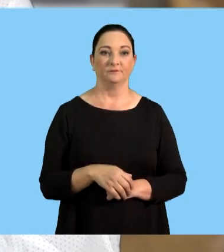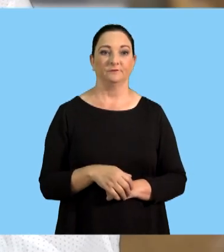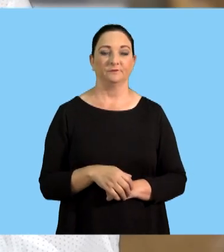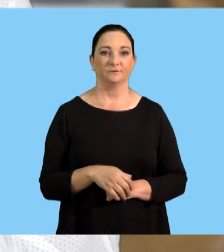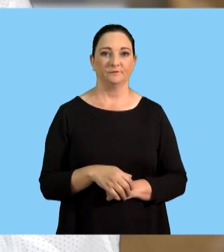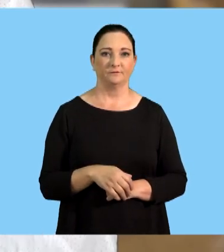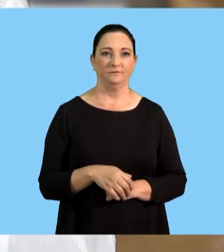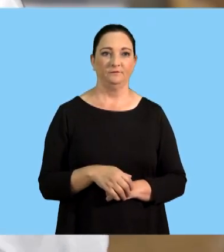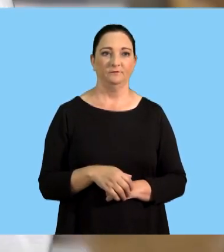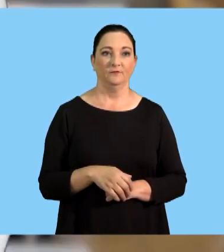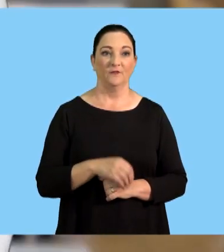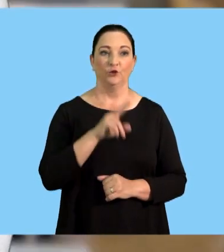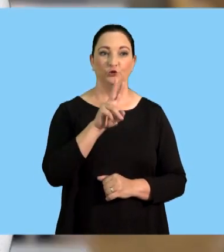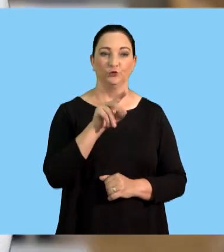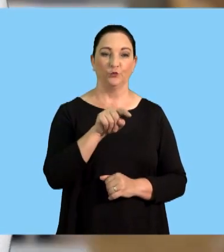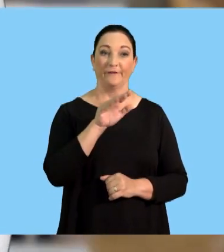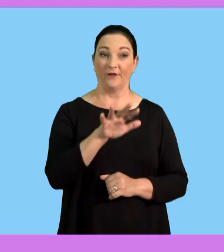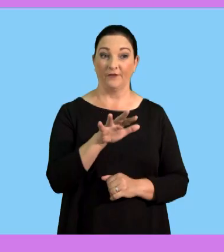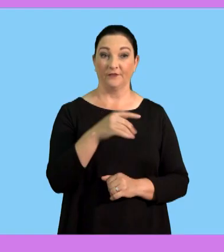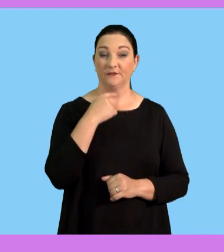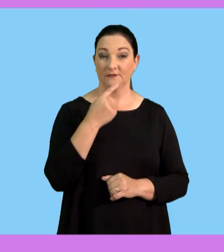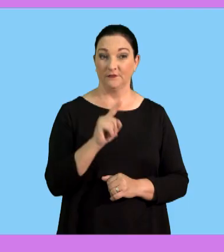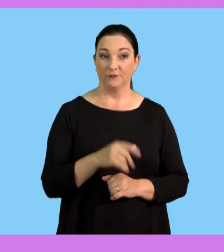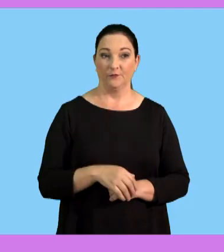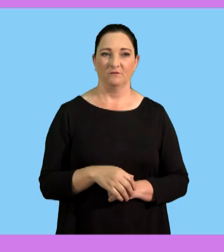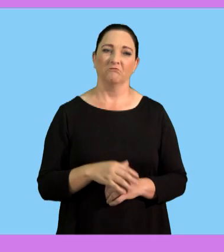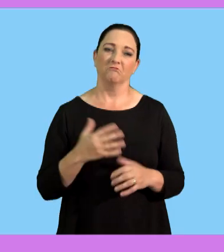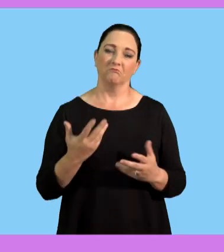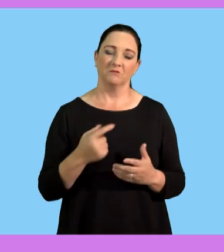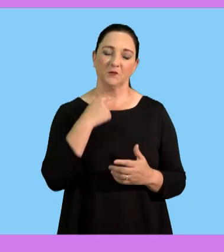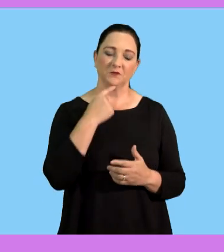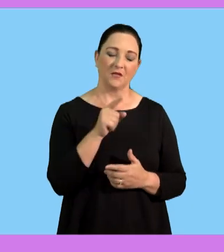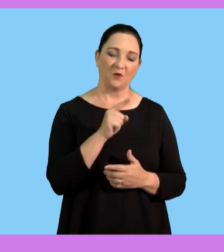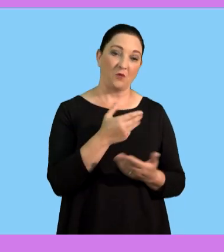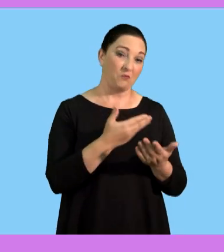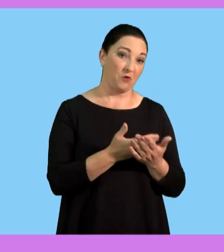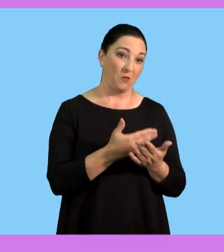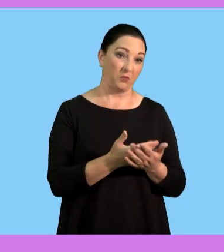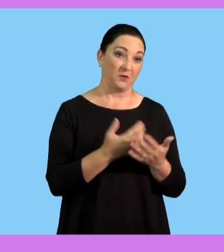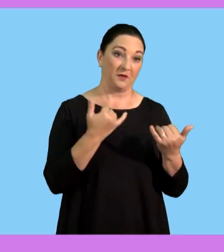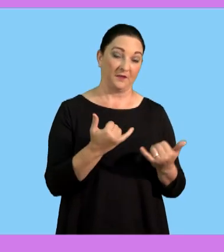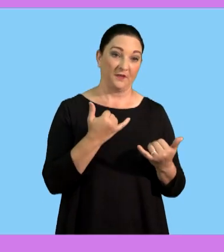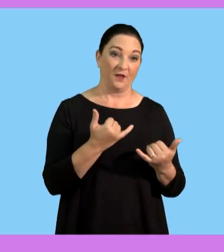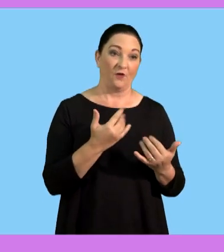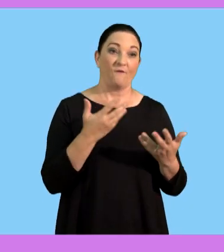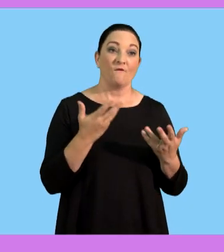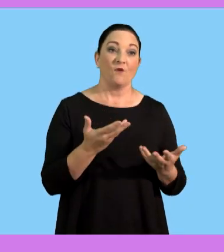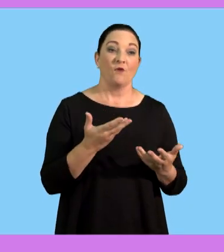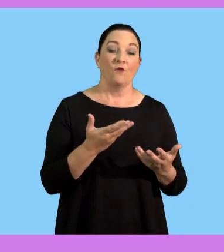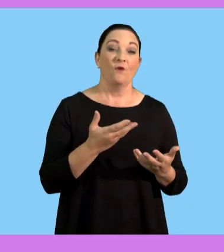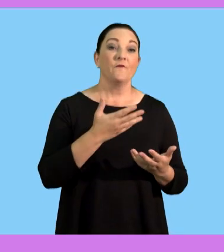question. Okay, right, so here at question 2.5, I'm saying determine the probability of it